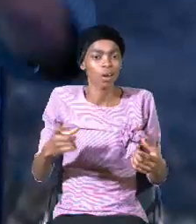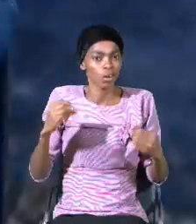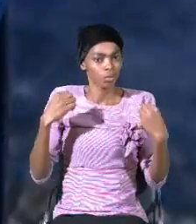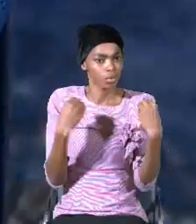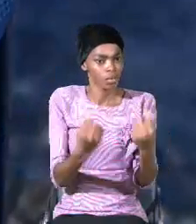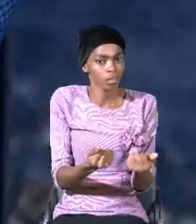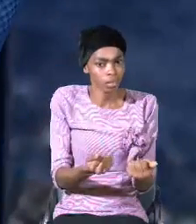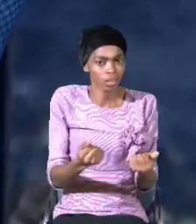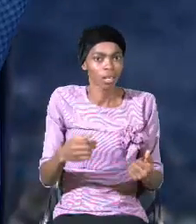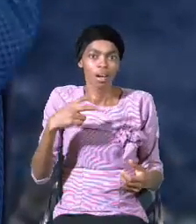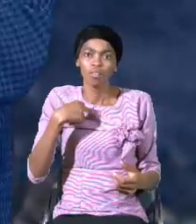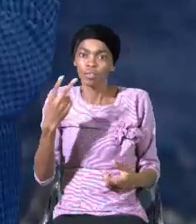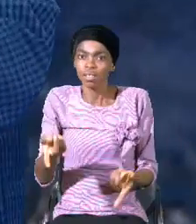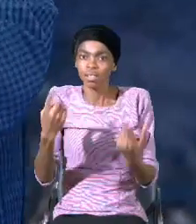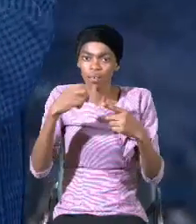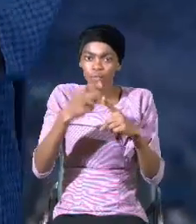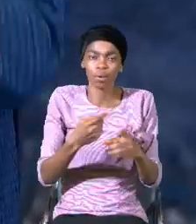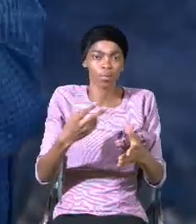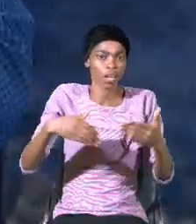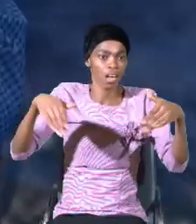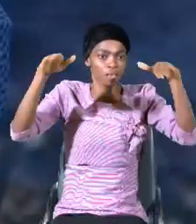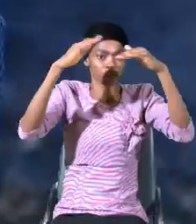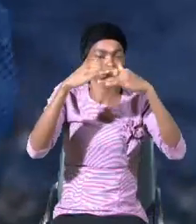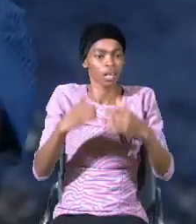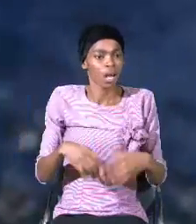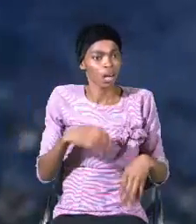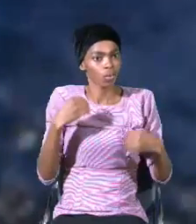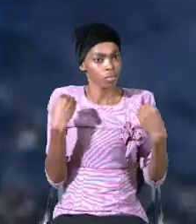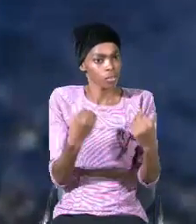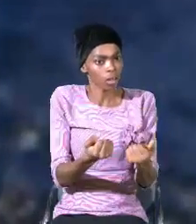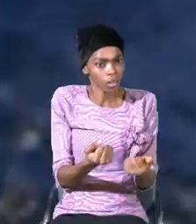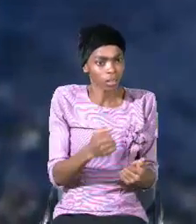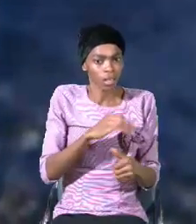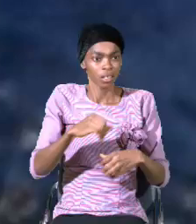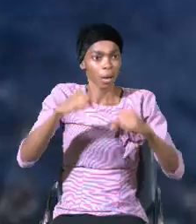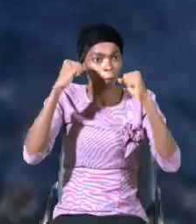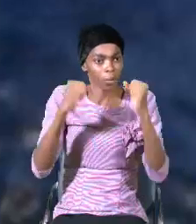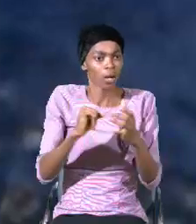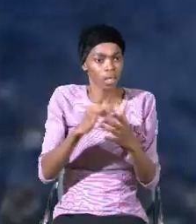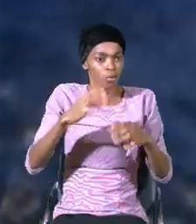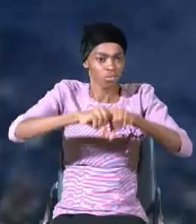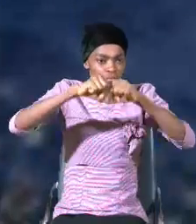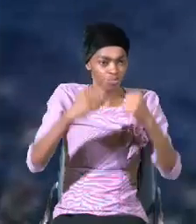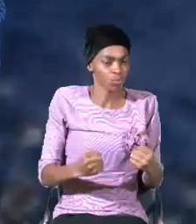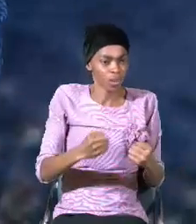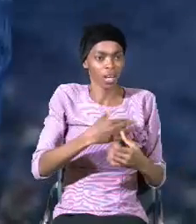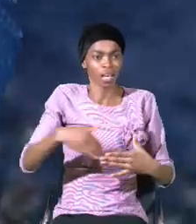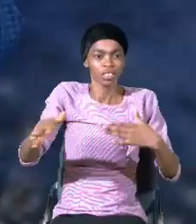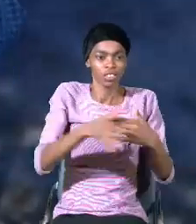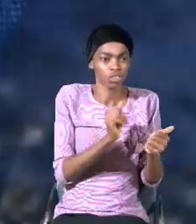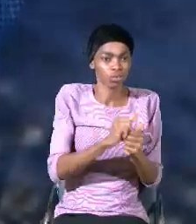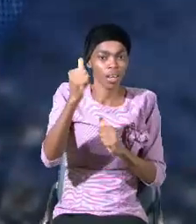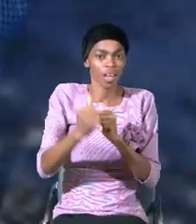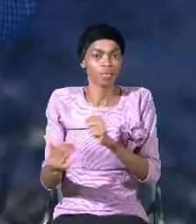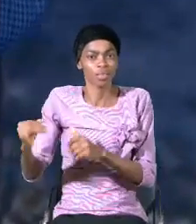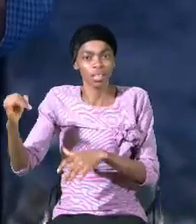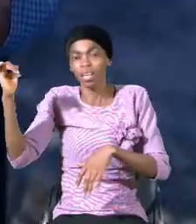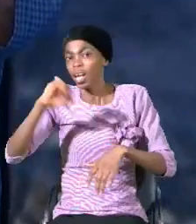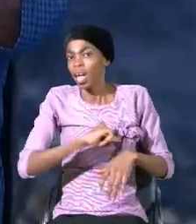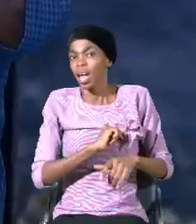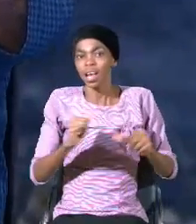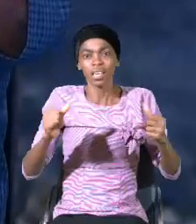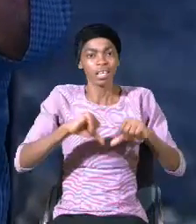every yoke, the power that can shatter anything, everything disturbing your life, all of a